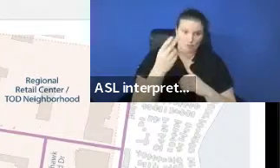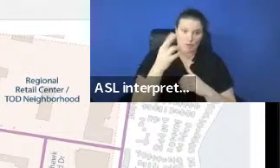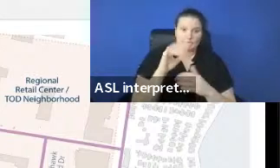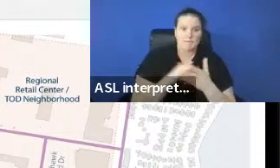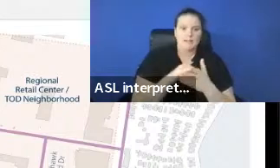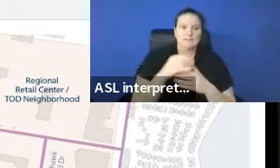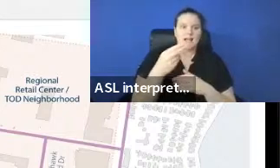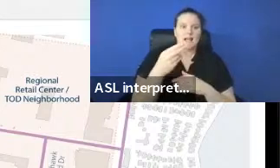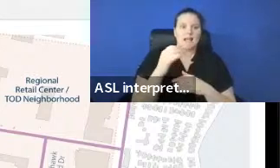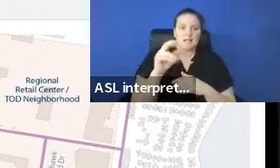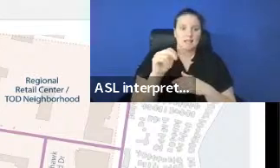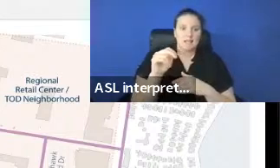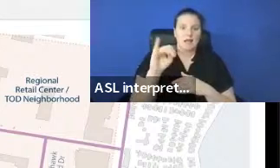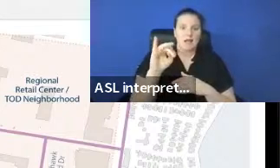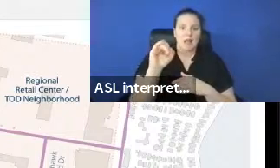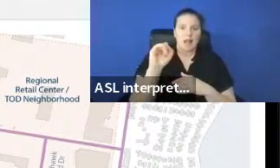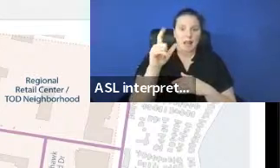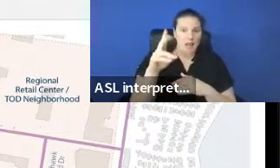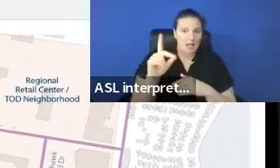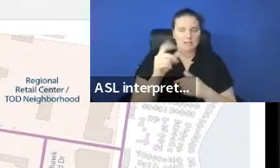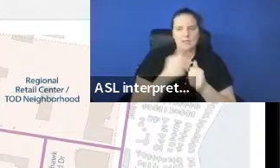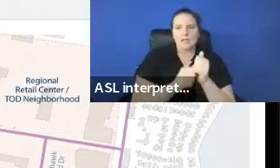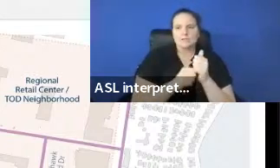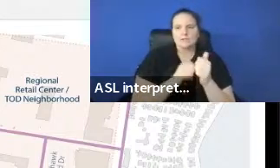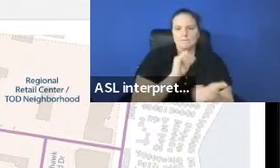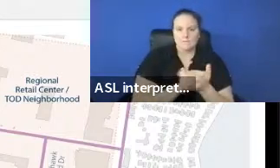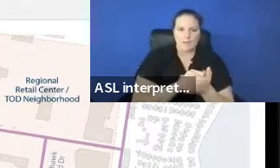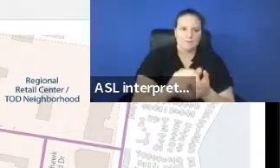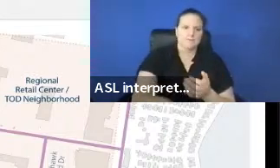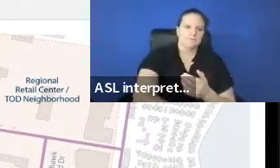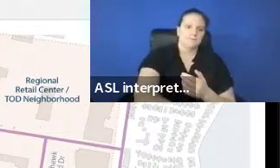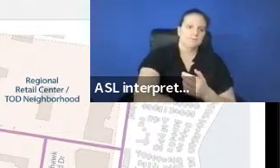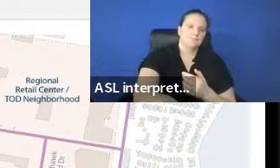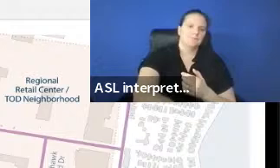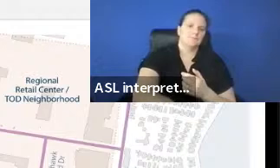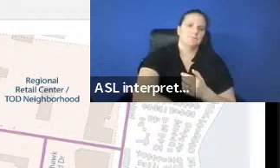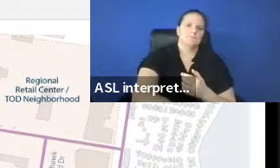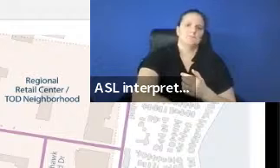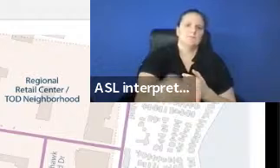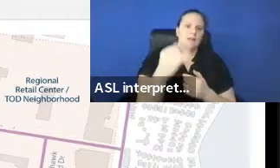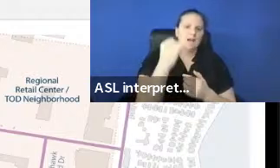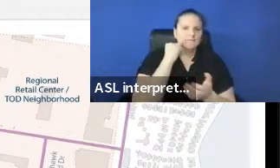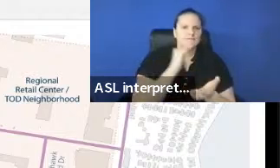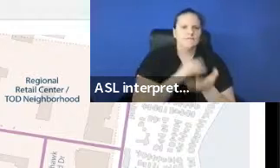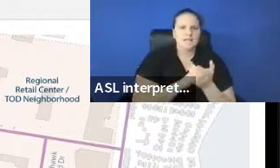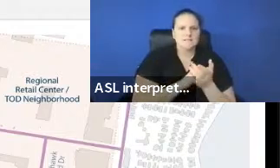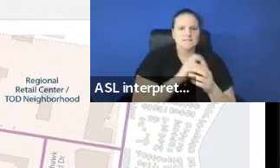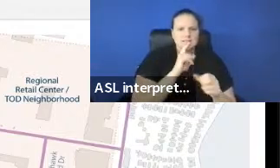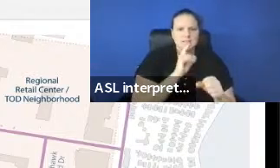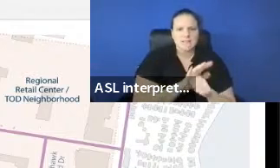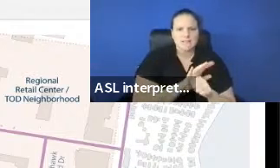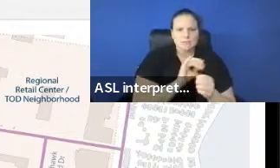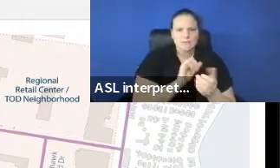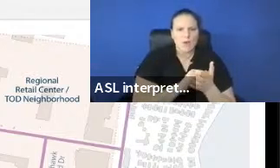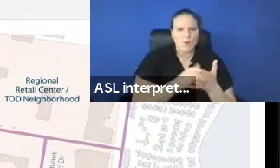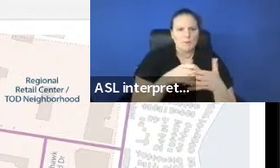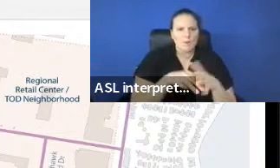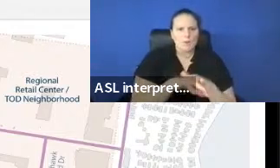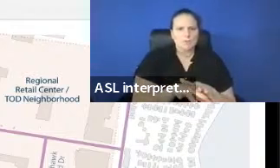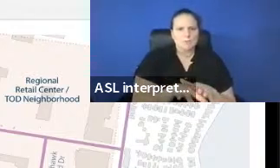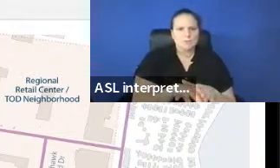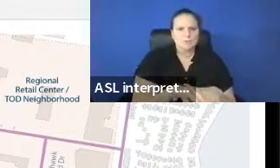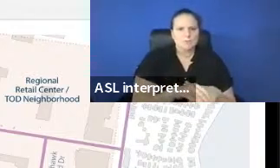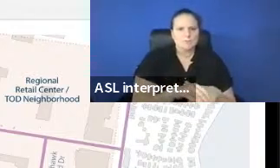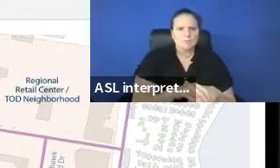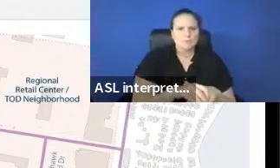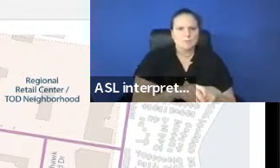Hayden Island. Each of those had, whether there was an auxiliary lane dedicated to that or whether it was a merge, we addressed